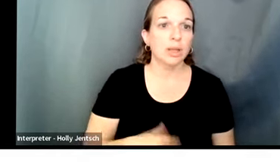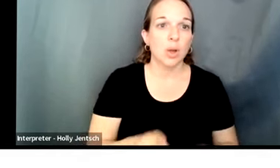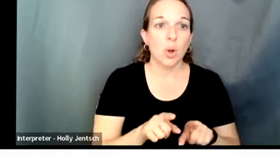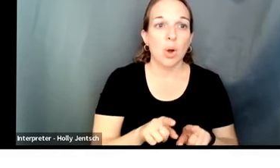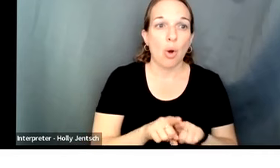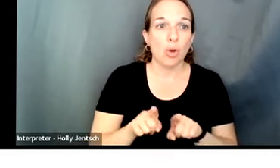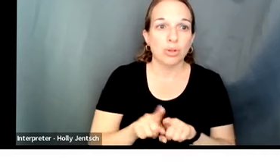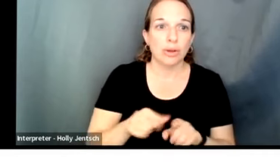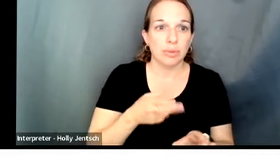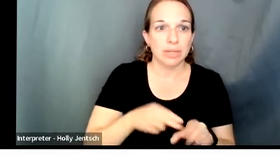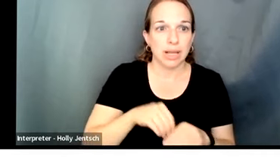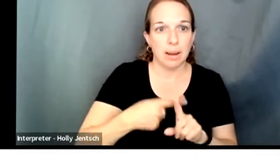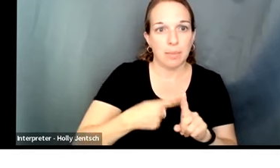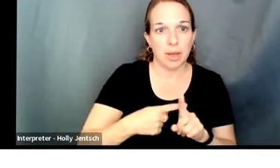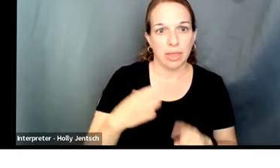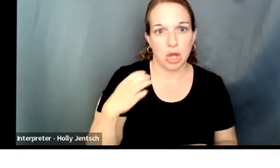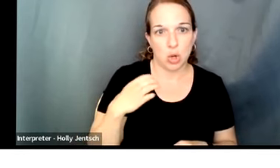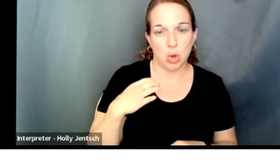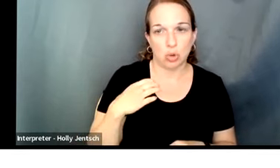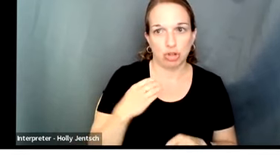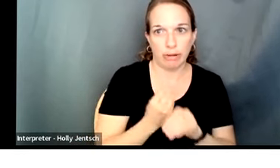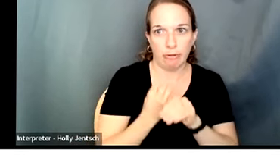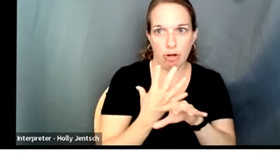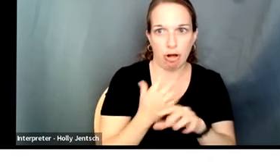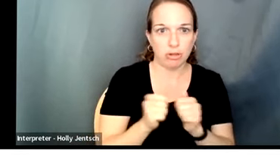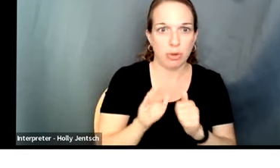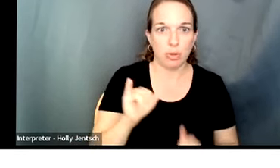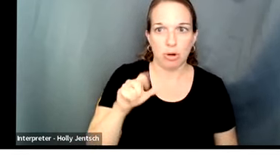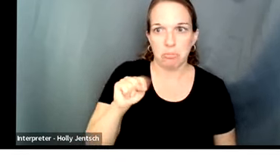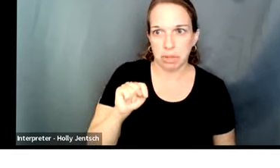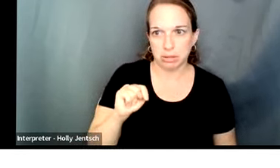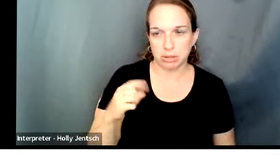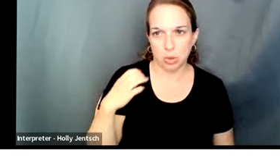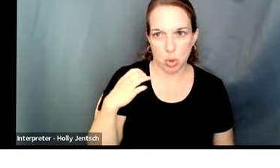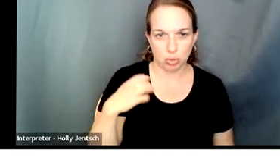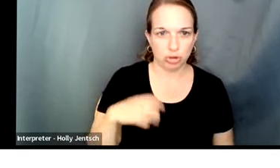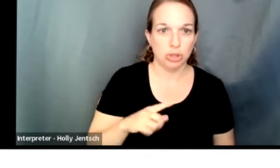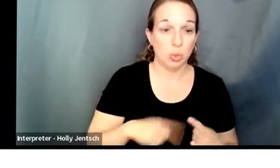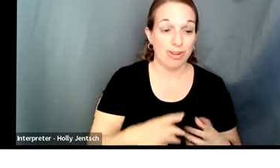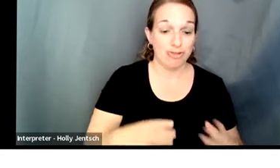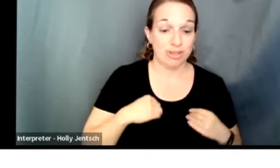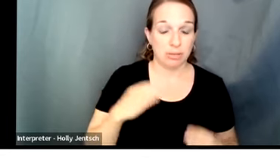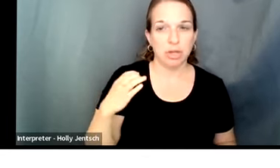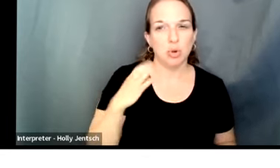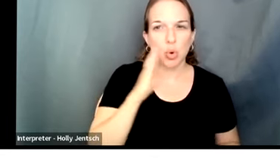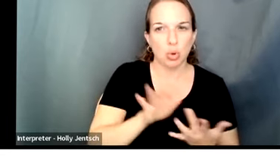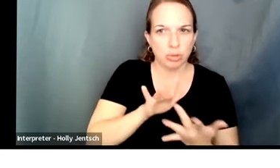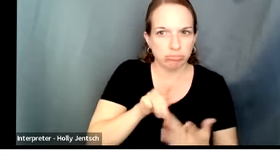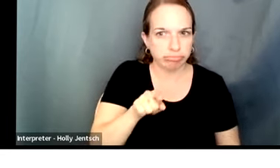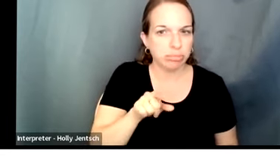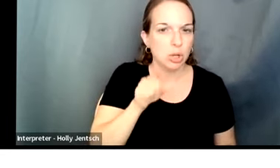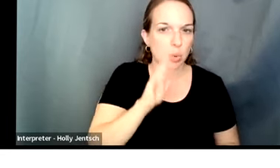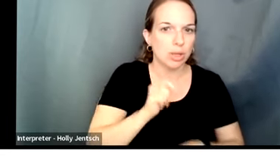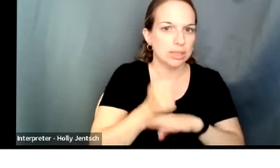coaching calls with your dedicated BILT coach. Once you are accepted, your coach will reach out to you and you will set